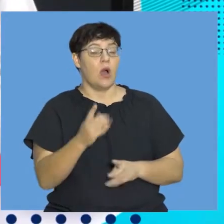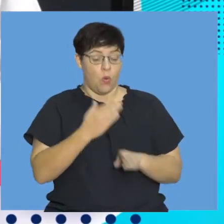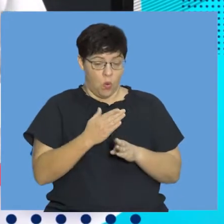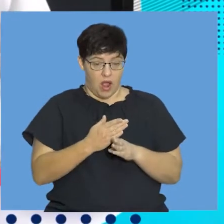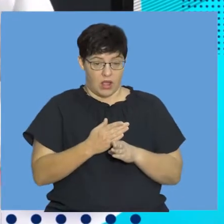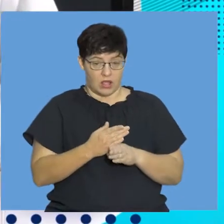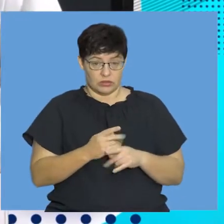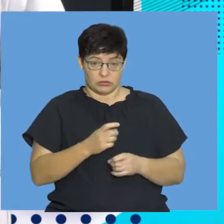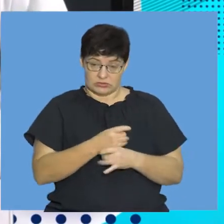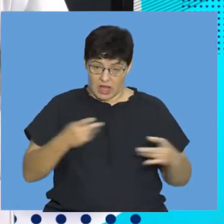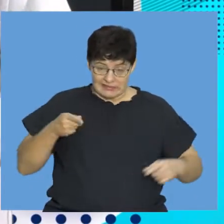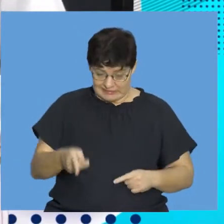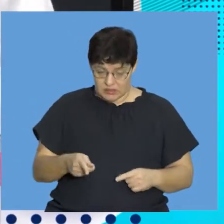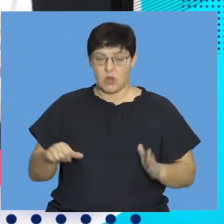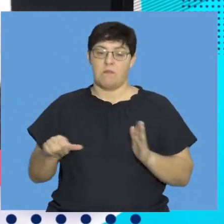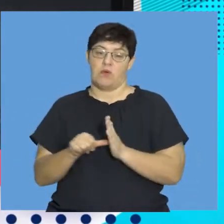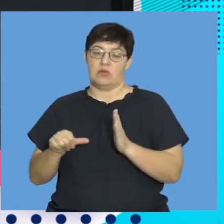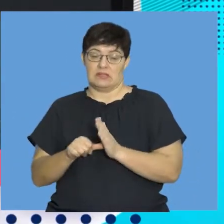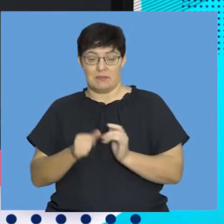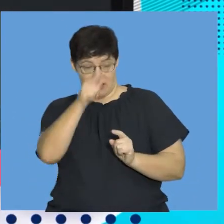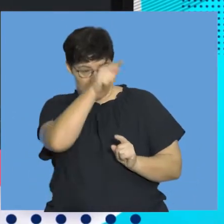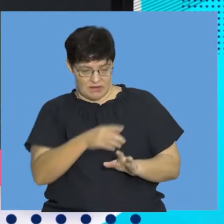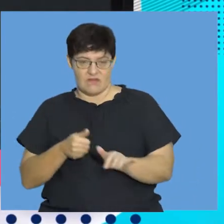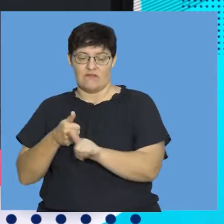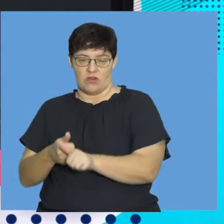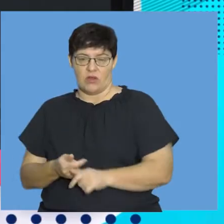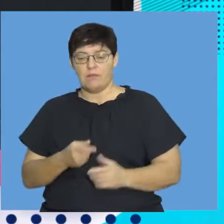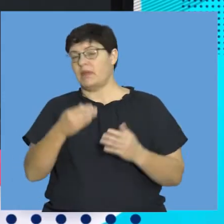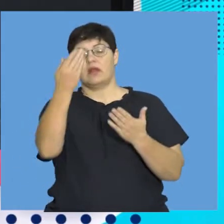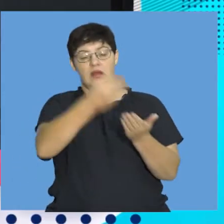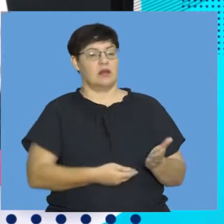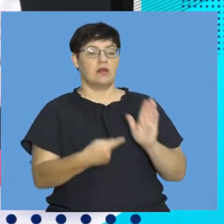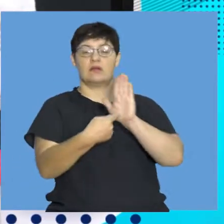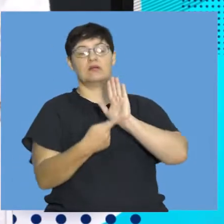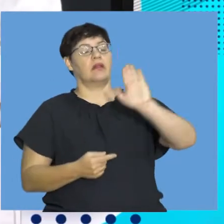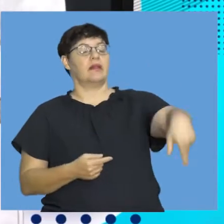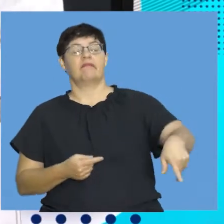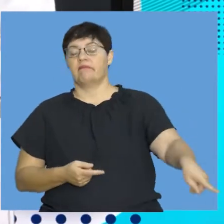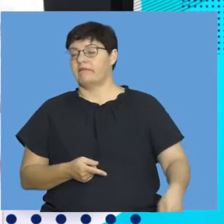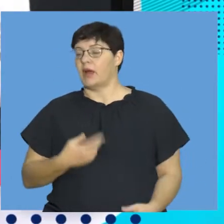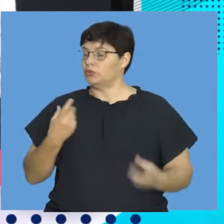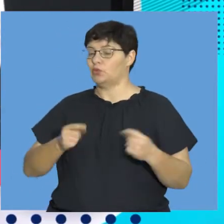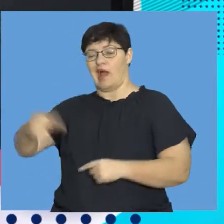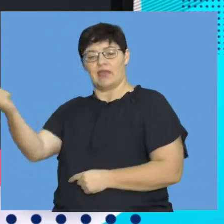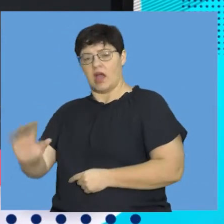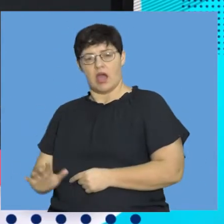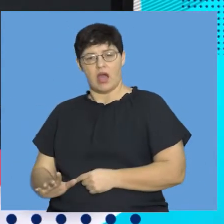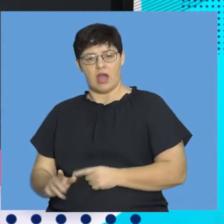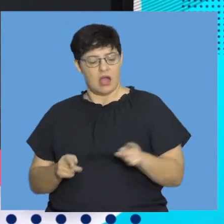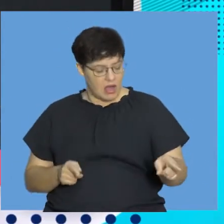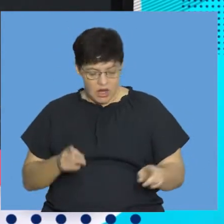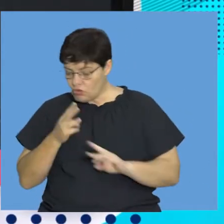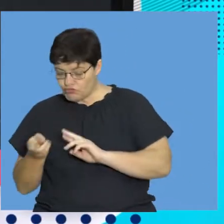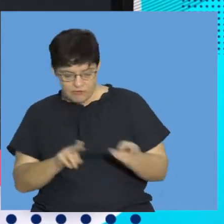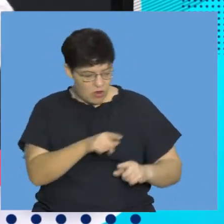very, very important. So it's just not putting it there and leaving it aside. No, you refer to it on a continuous